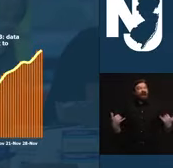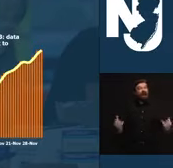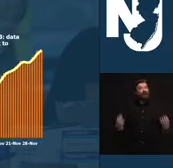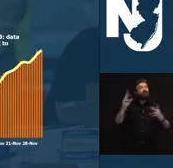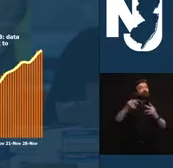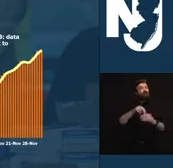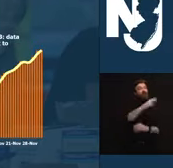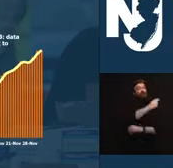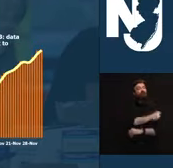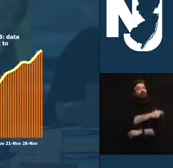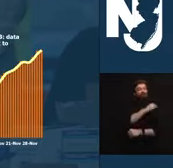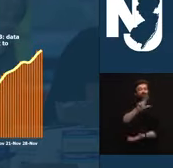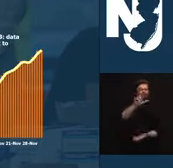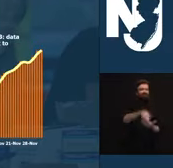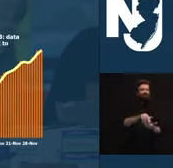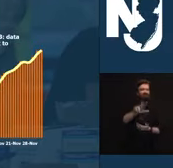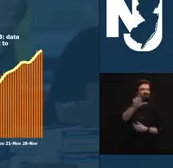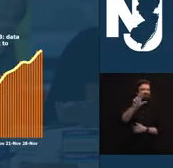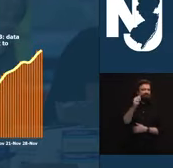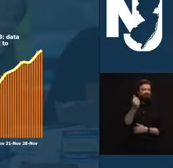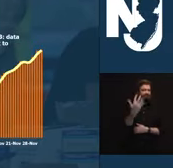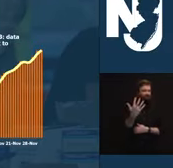3,315 patients. Of that, Matt,